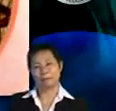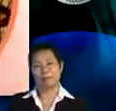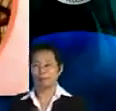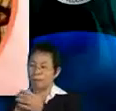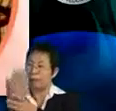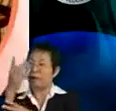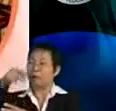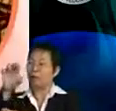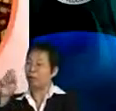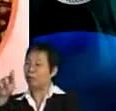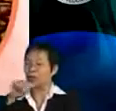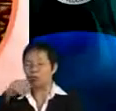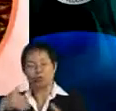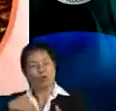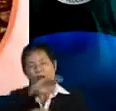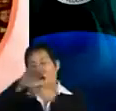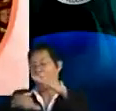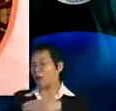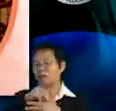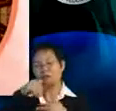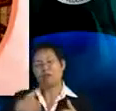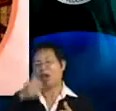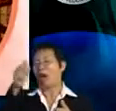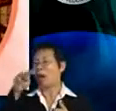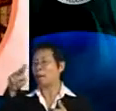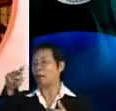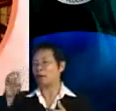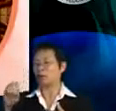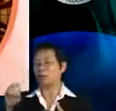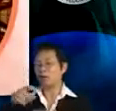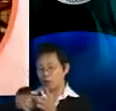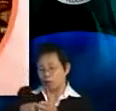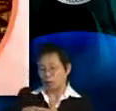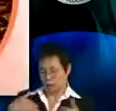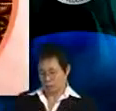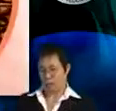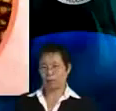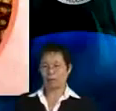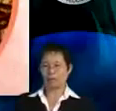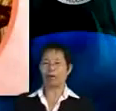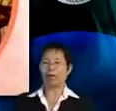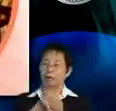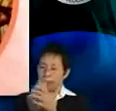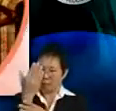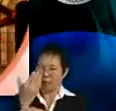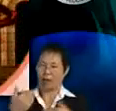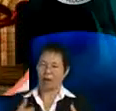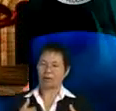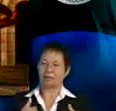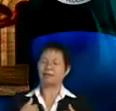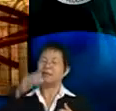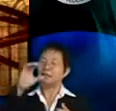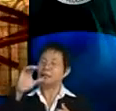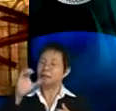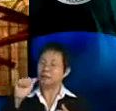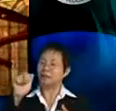Plant proteins do not have all the amino acids required by our body. Plant proteins are found in cereals and